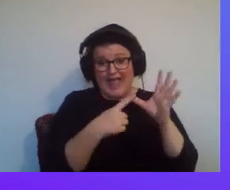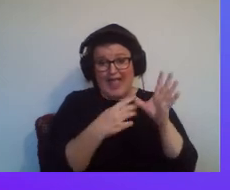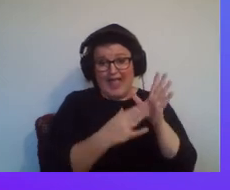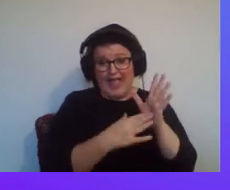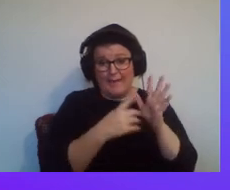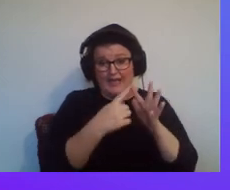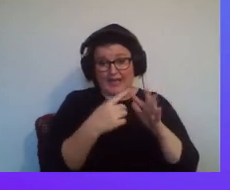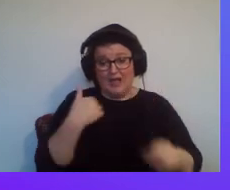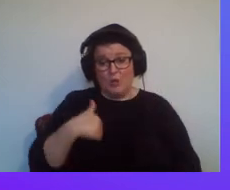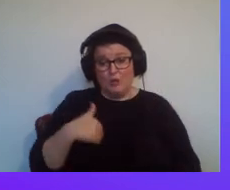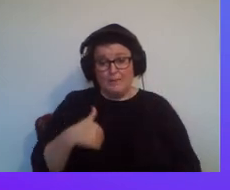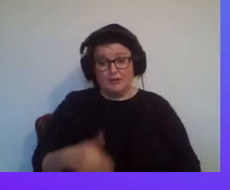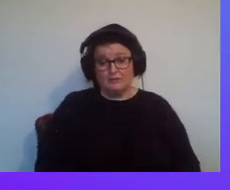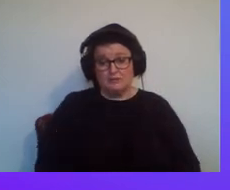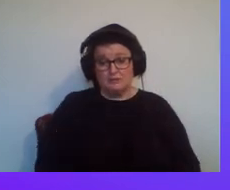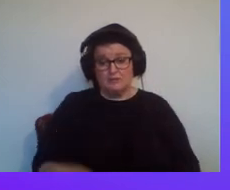I was gutted.